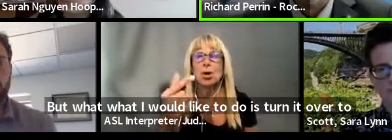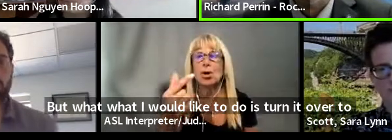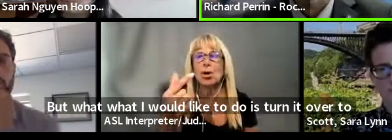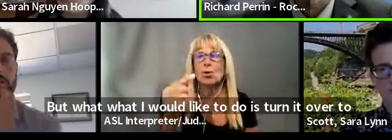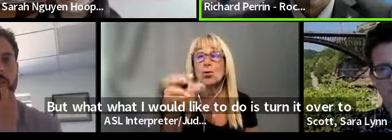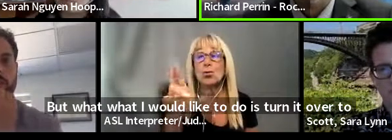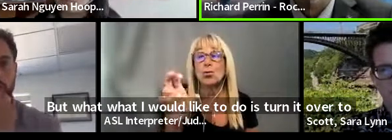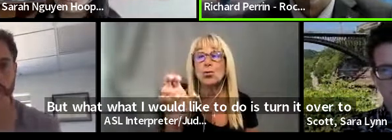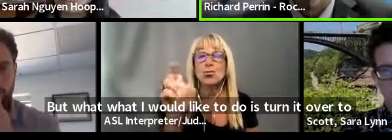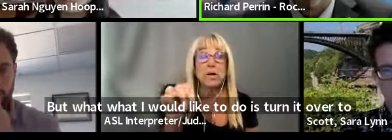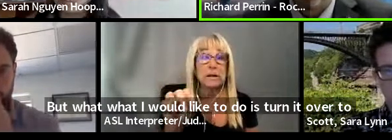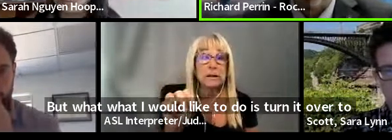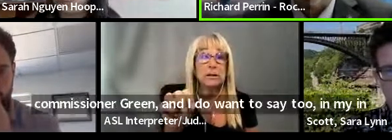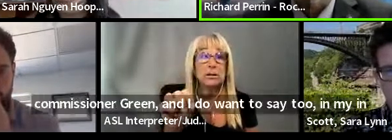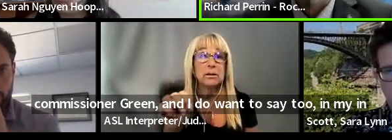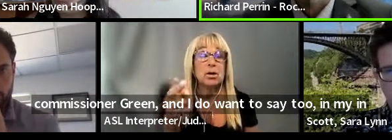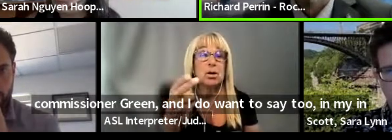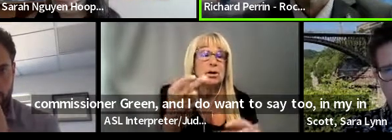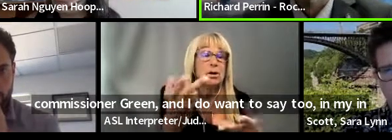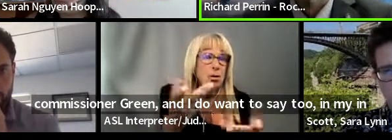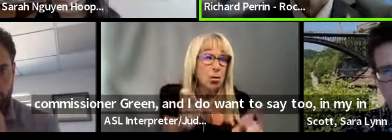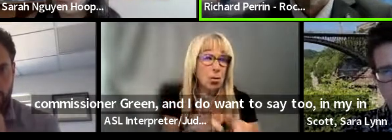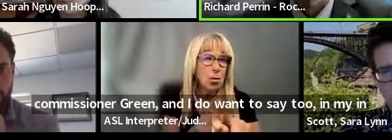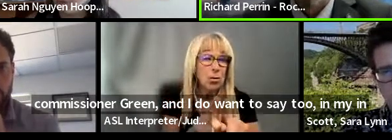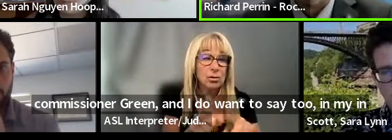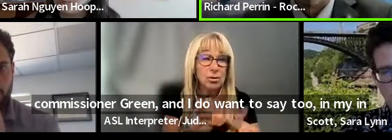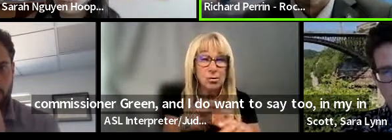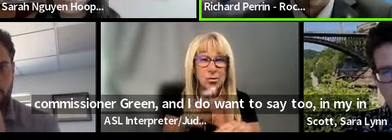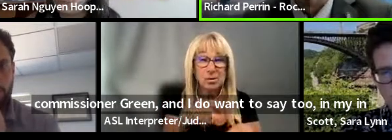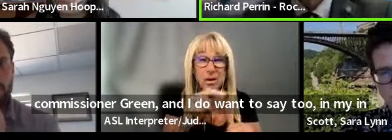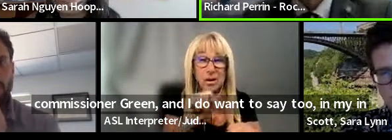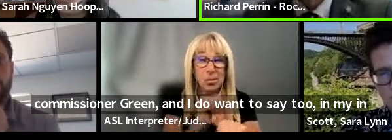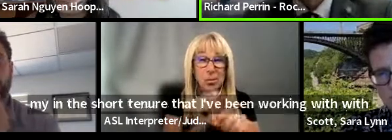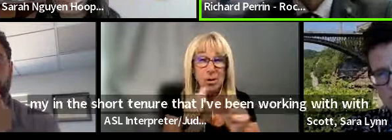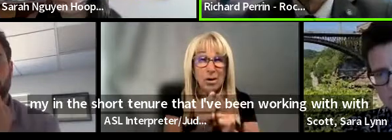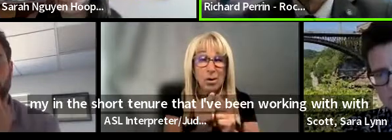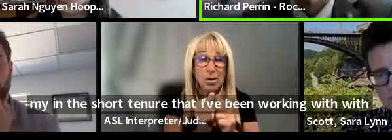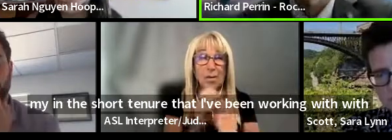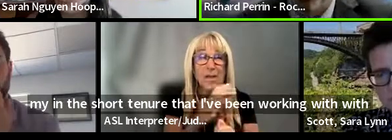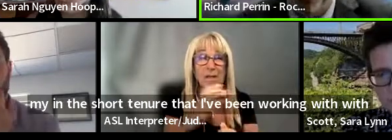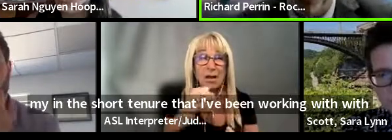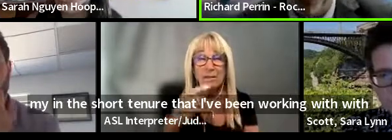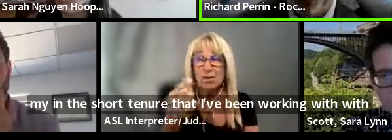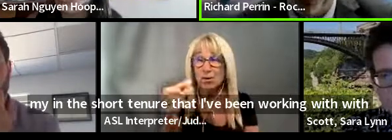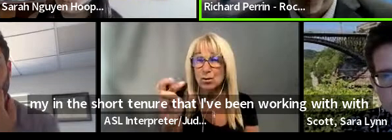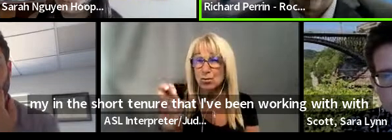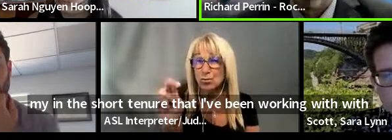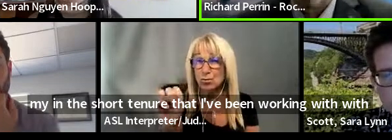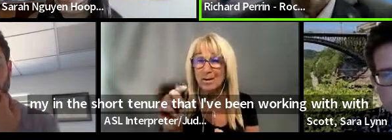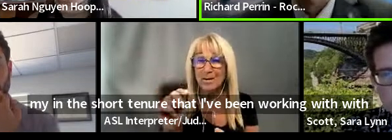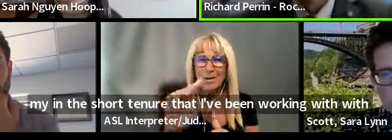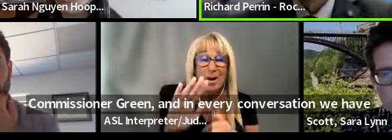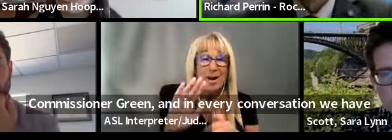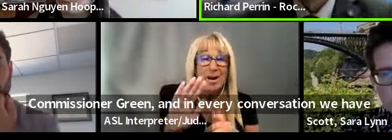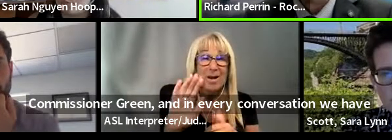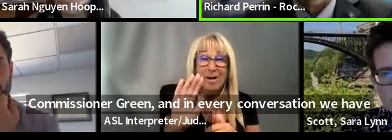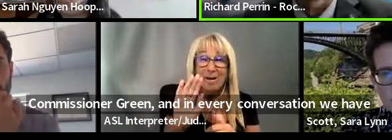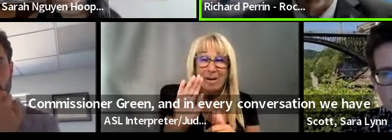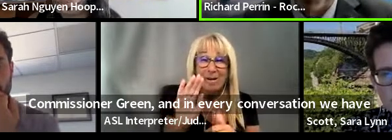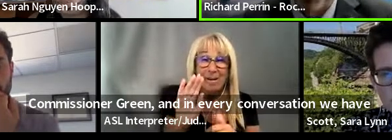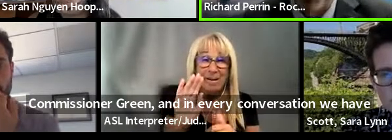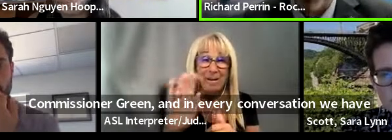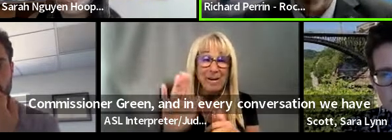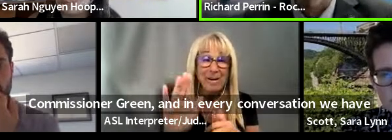the short tenure that I've been working with Commissioner Green, and in every conversation we have about this, her